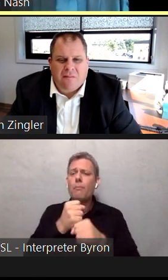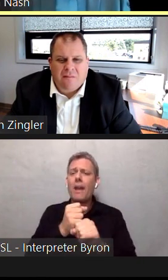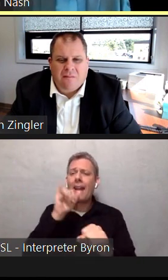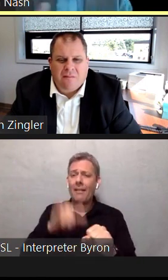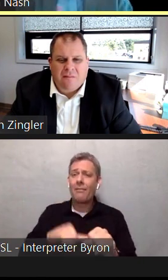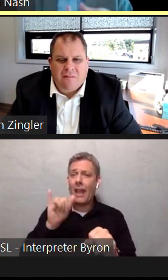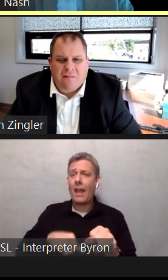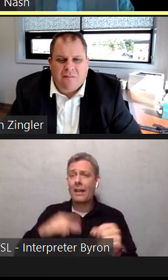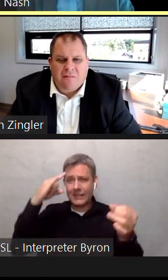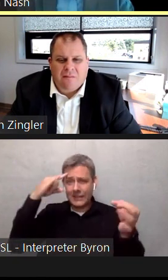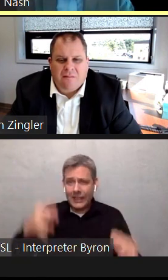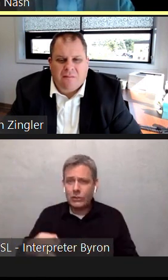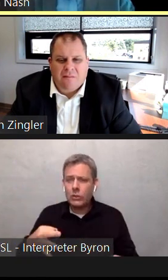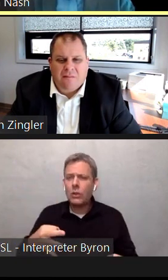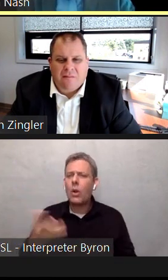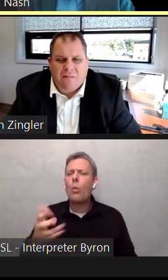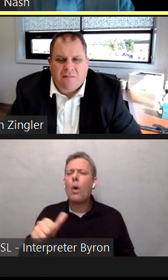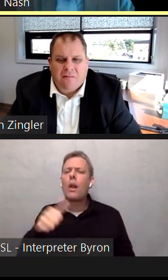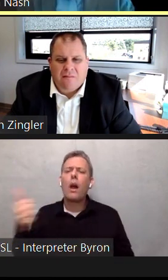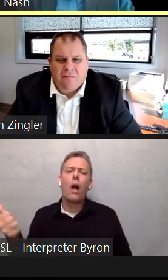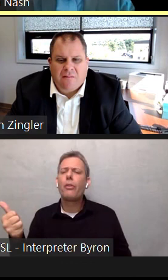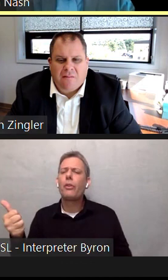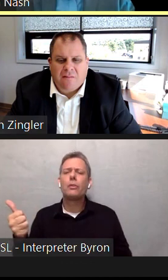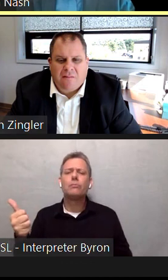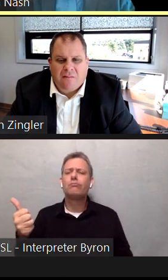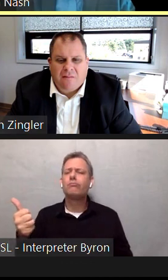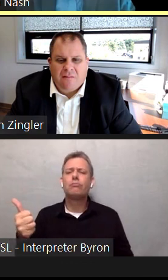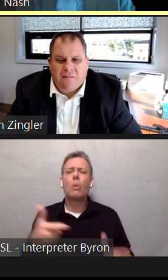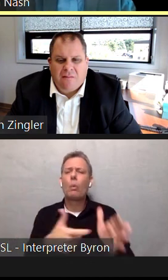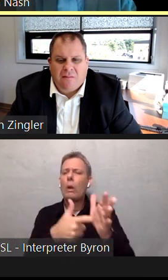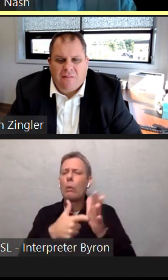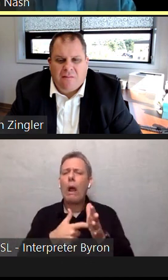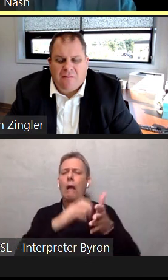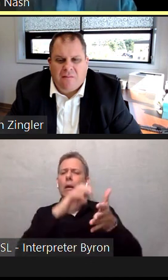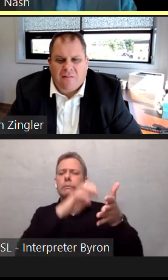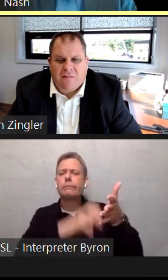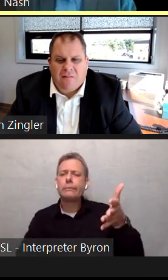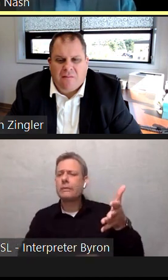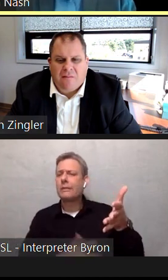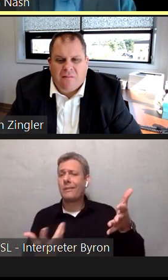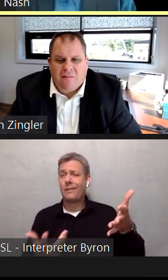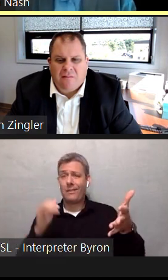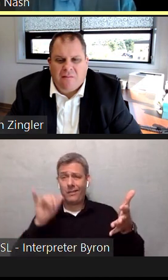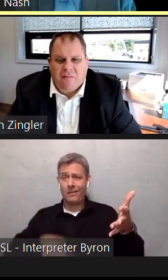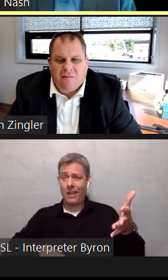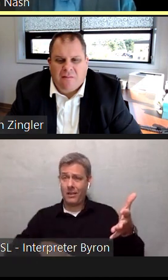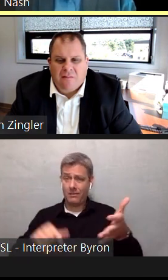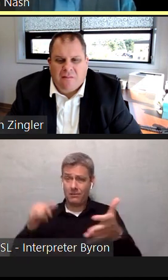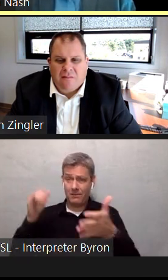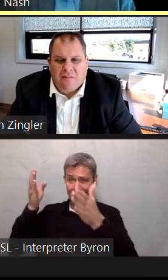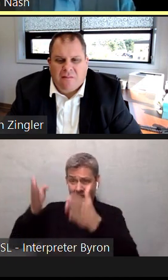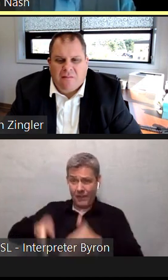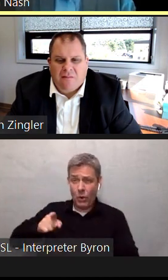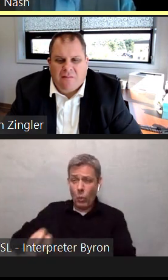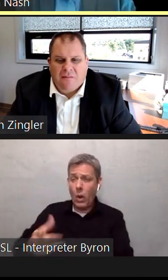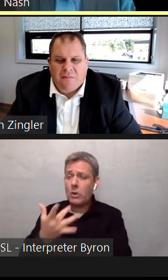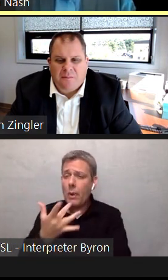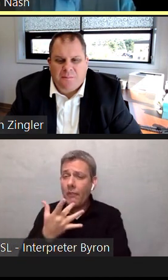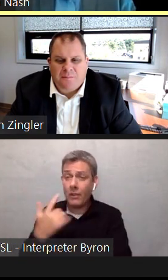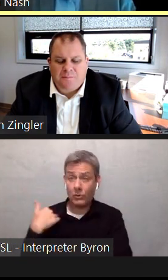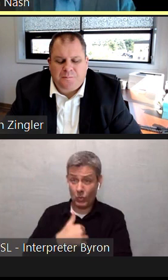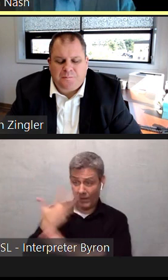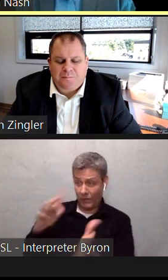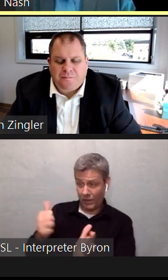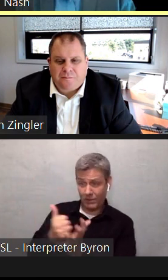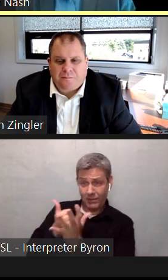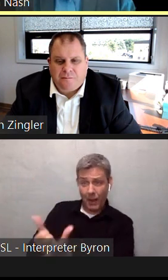be looking at what are the criteria we're using for making that decision. First and foremost of which, what is the individual's preference, and have we helped them understand